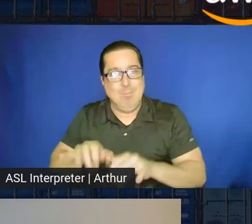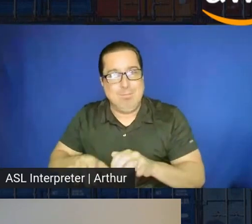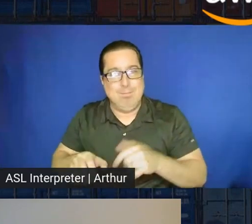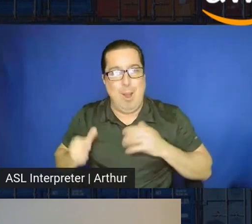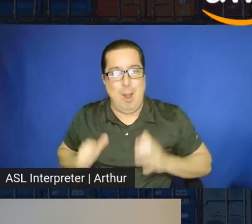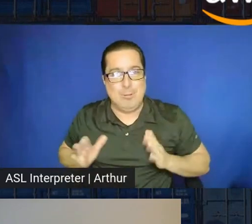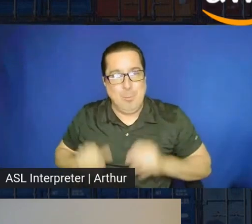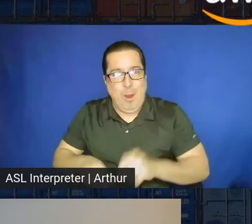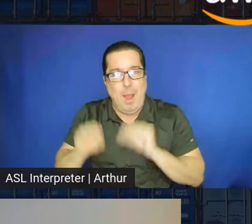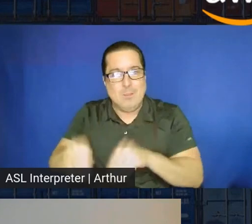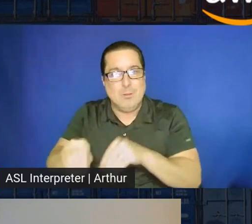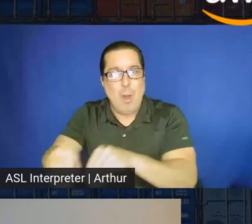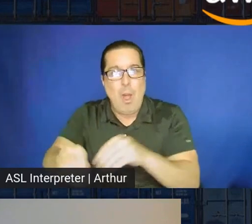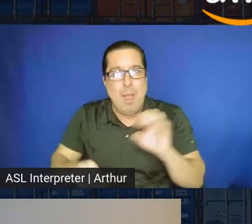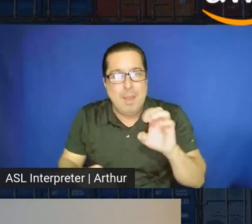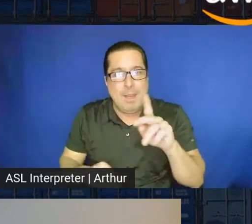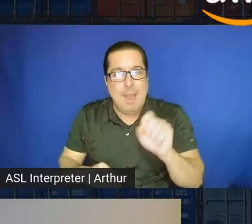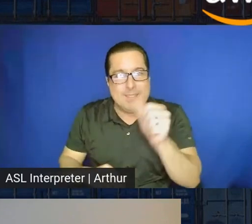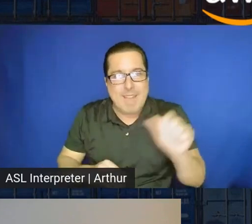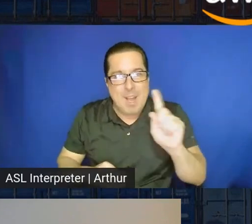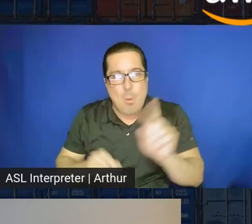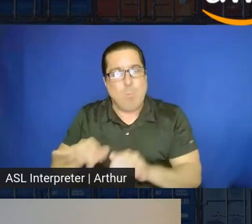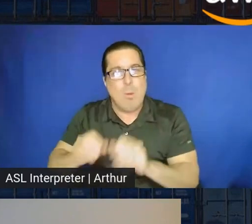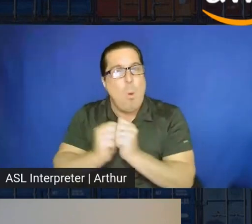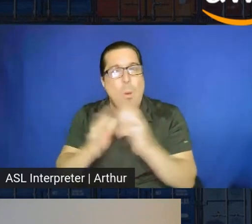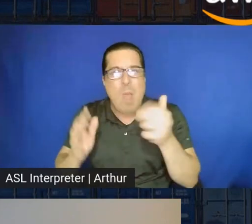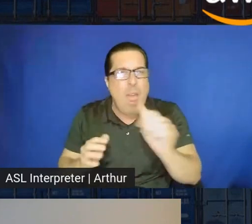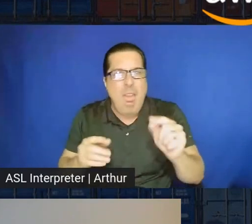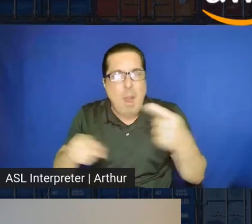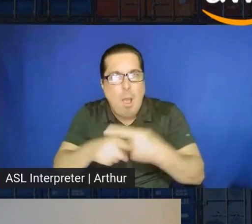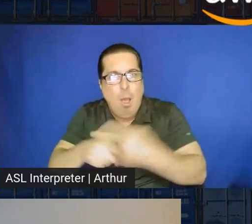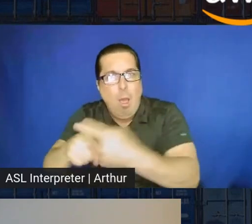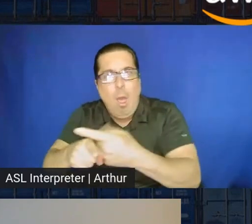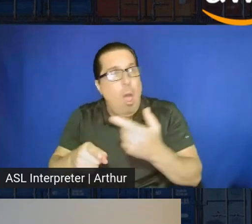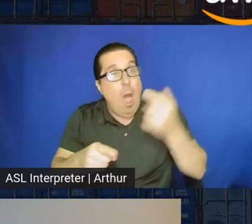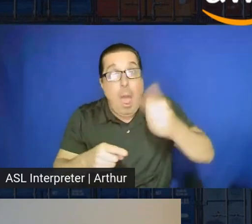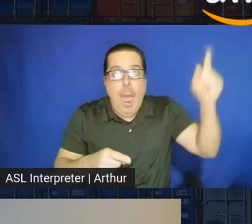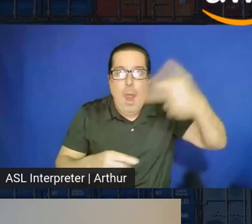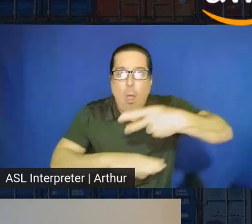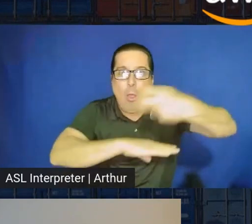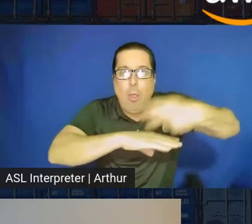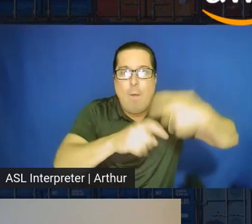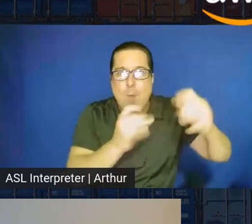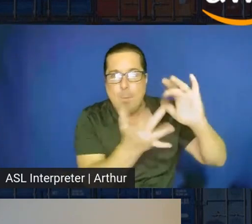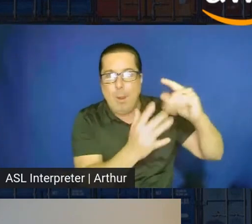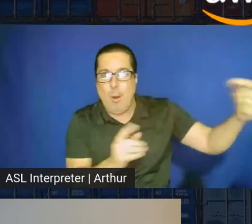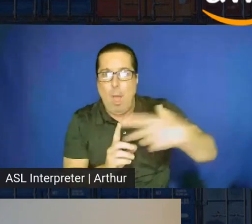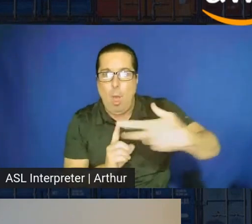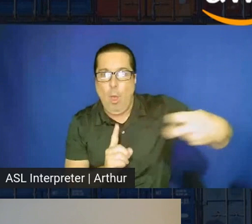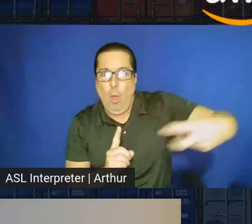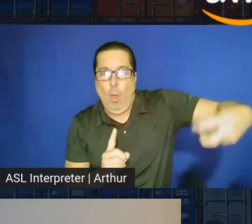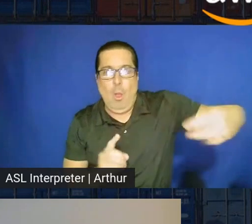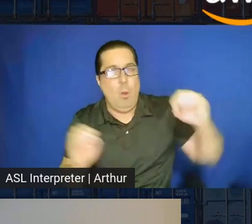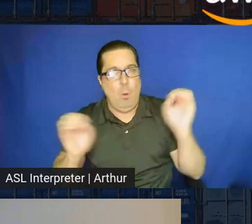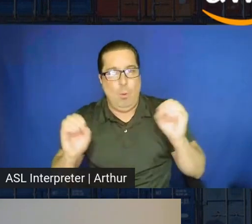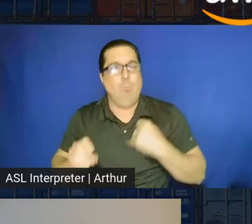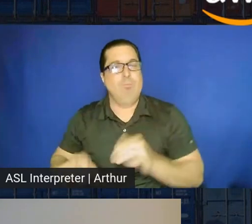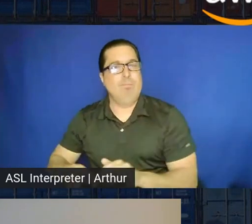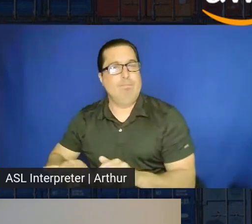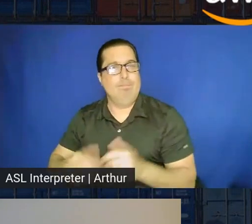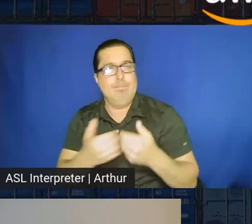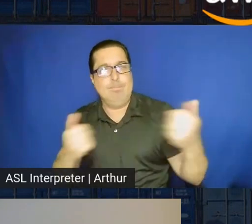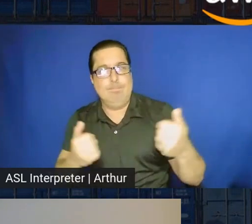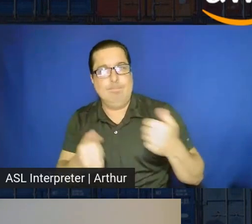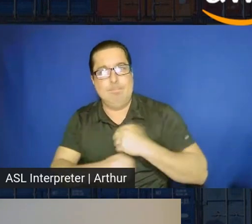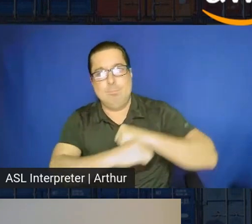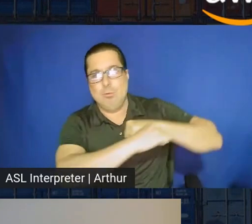install and run EKS Anywhere without any connection to the internet. So those are some of the high-level categories of customers that EKS Anywhere